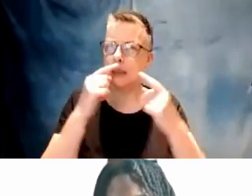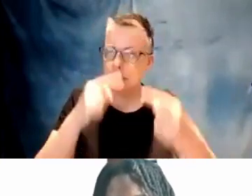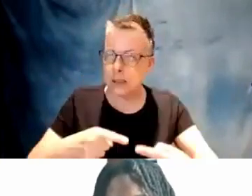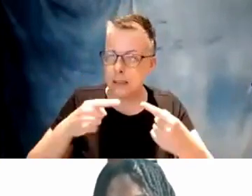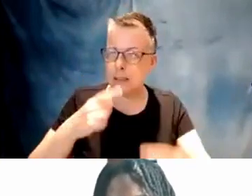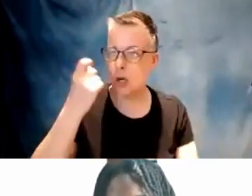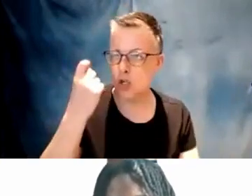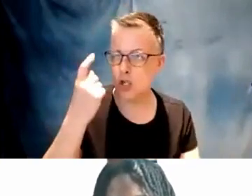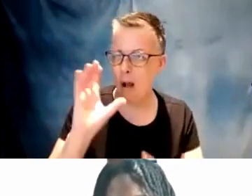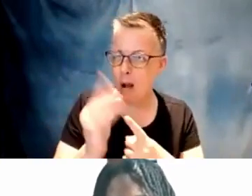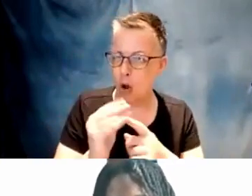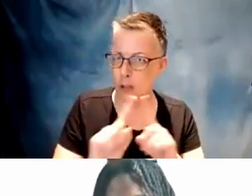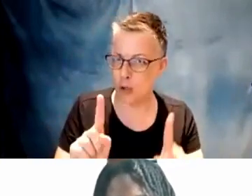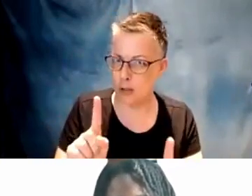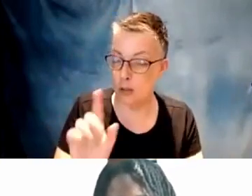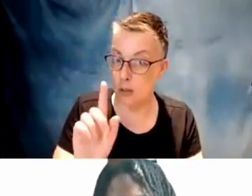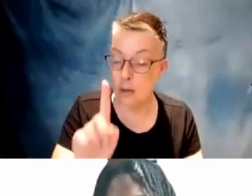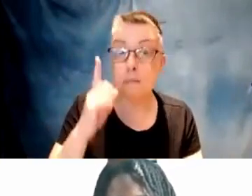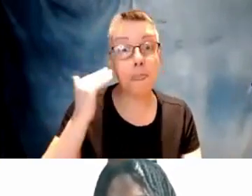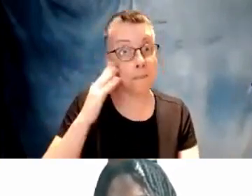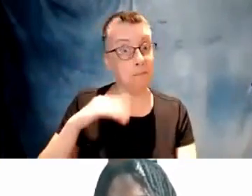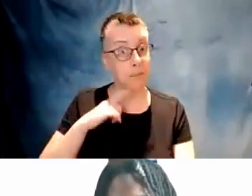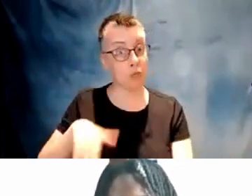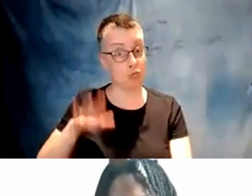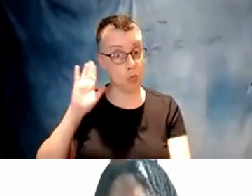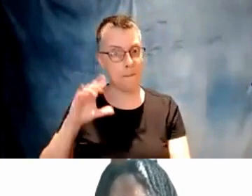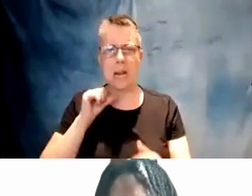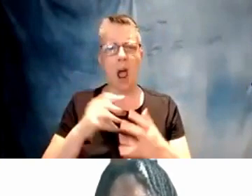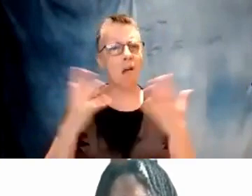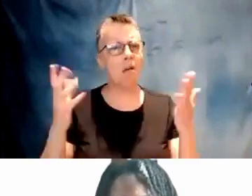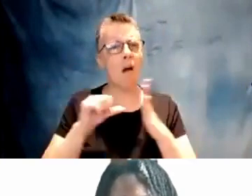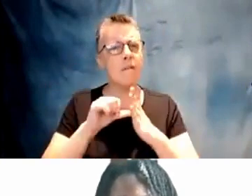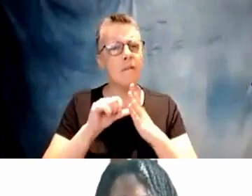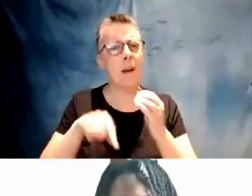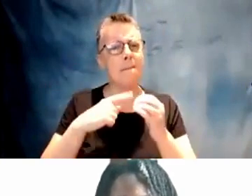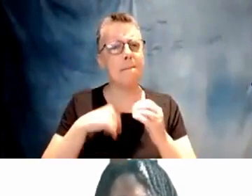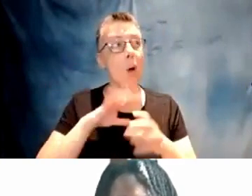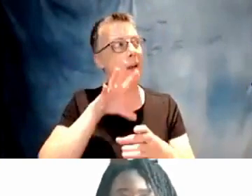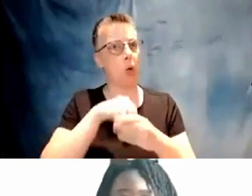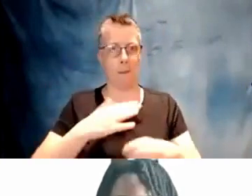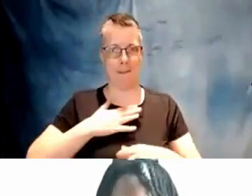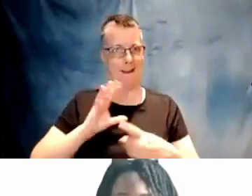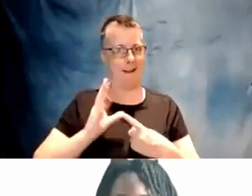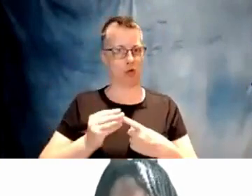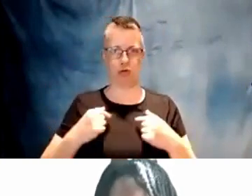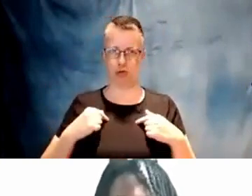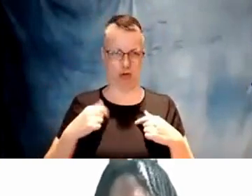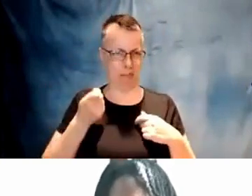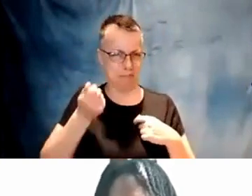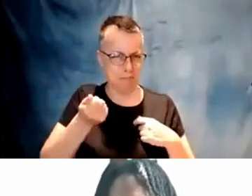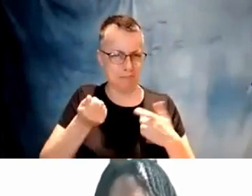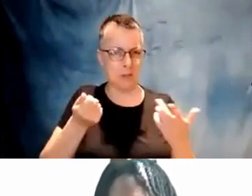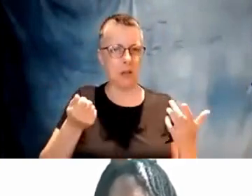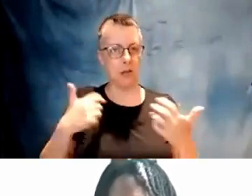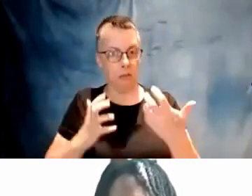the cultural differences, because I do know when I was growing up, there wasn't much of an emphasis of including my culture, especially considering that, you